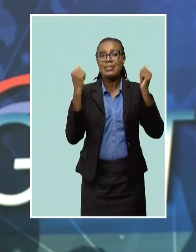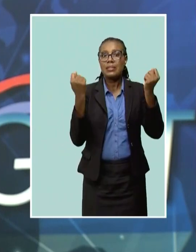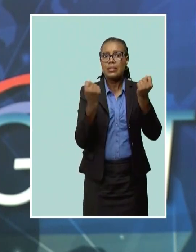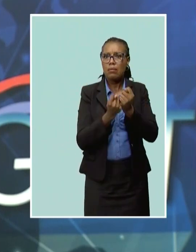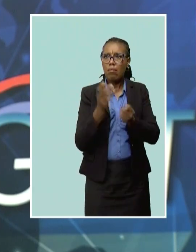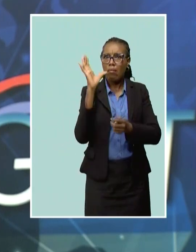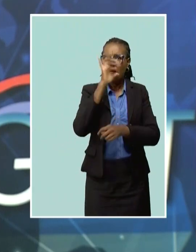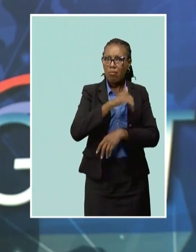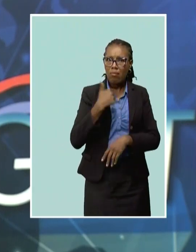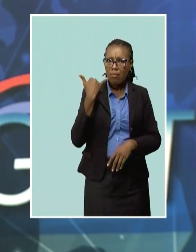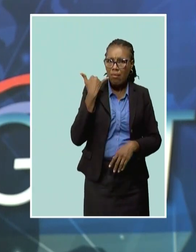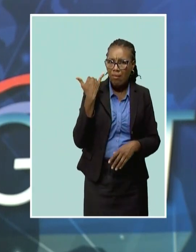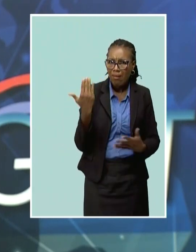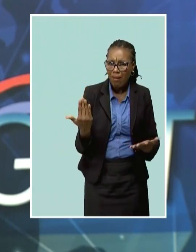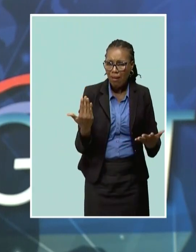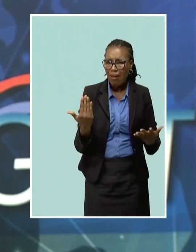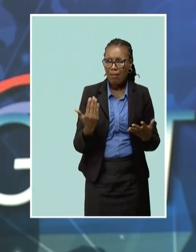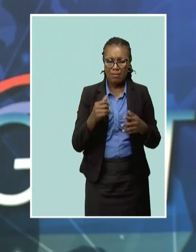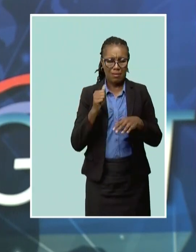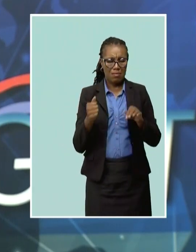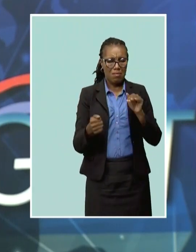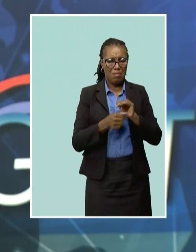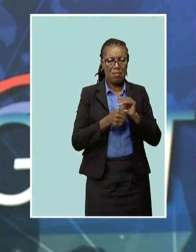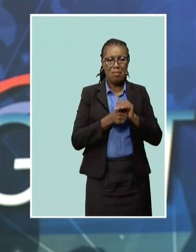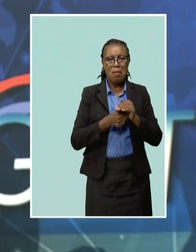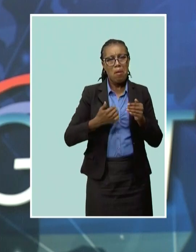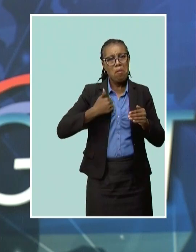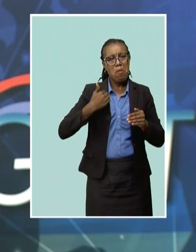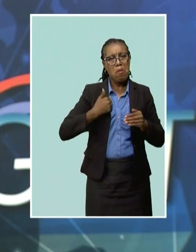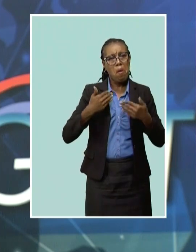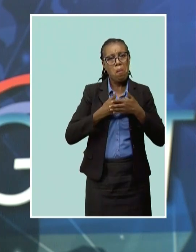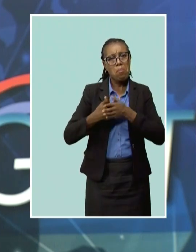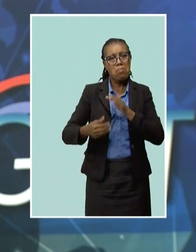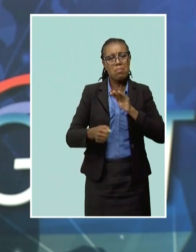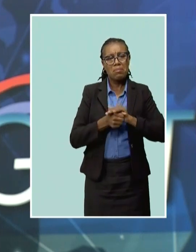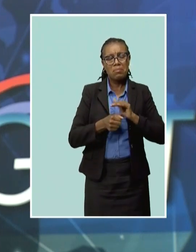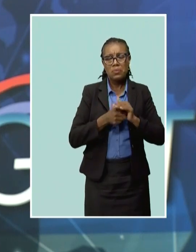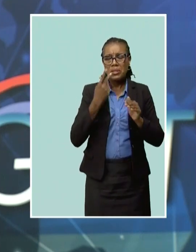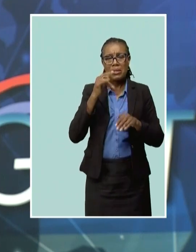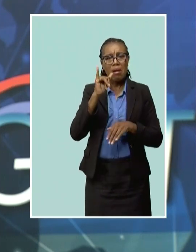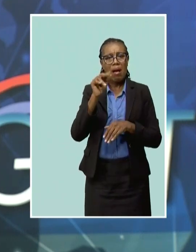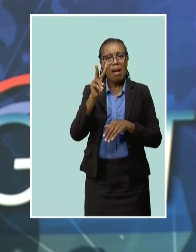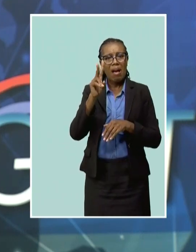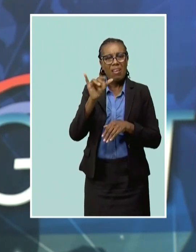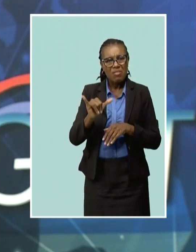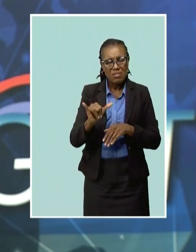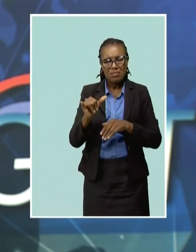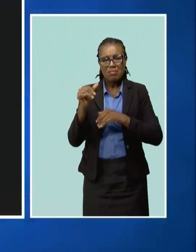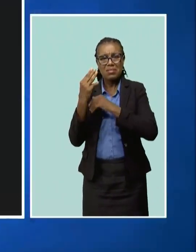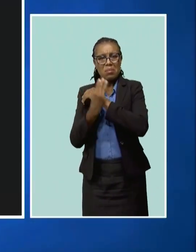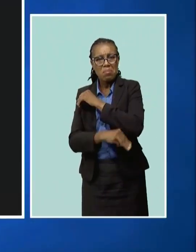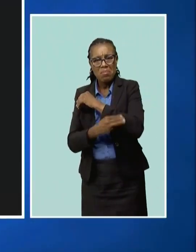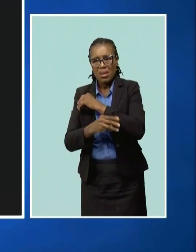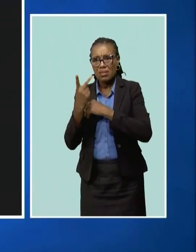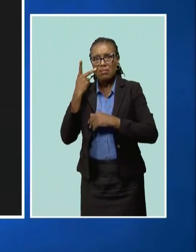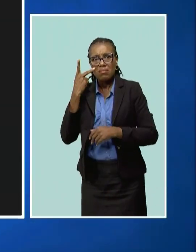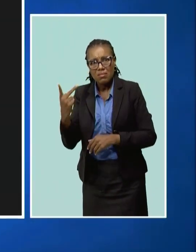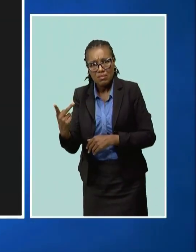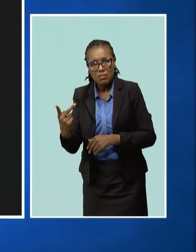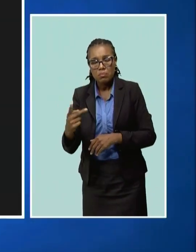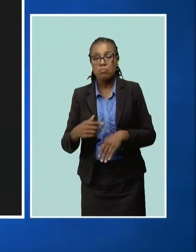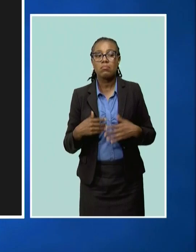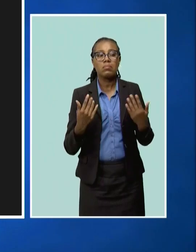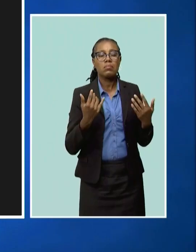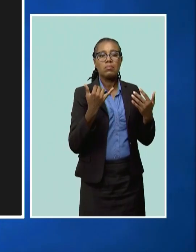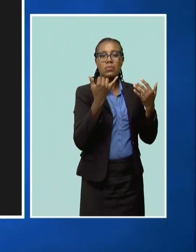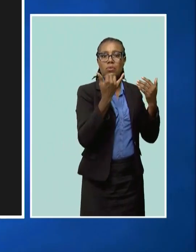strangest calls ever after hatchlings were observed in the area of the Ivy St. Michael. And these kids had been playing and they